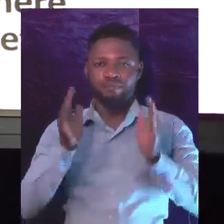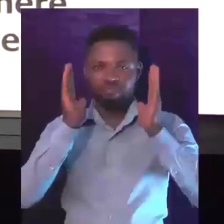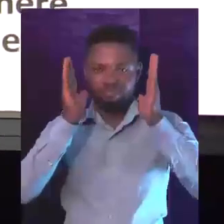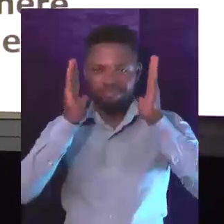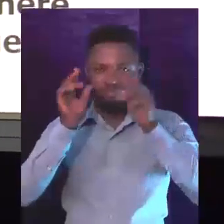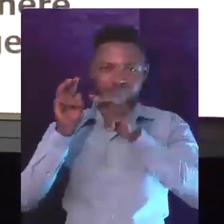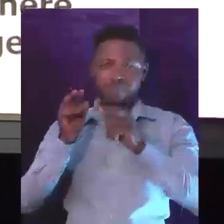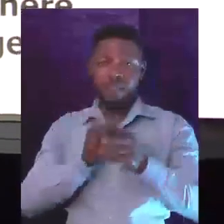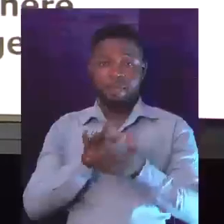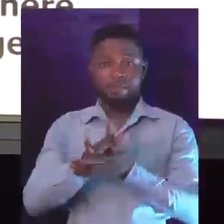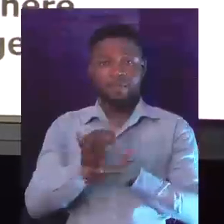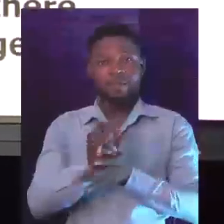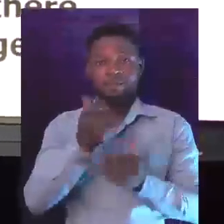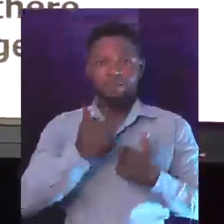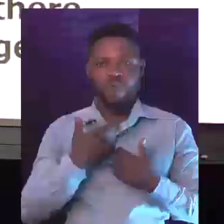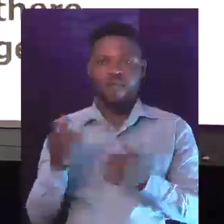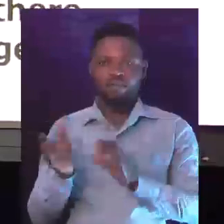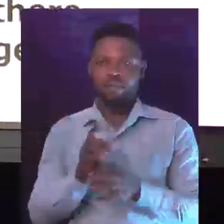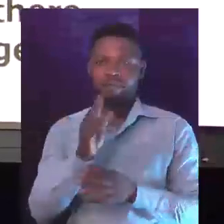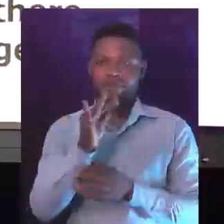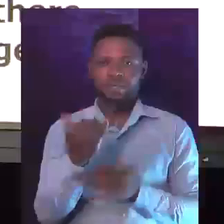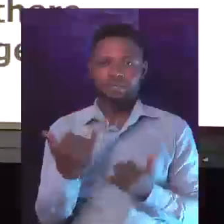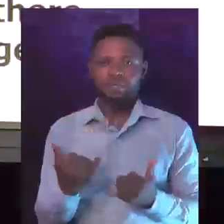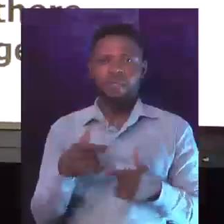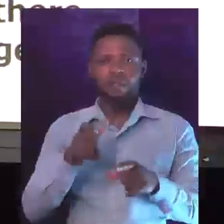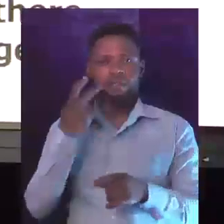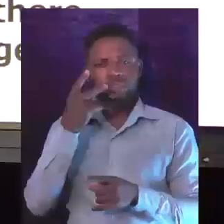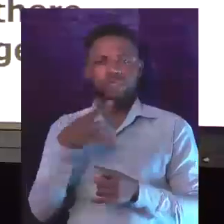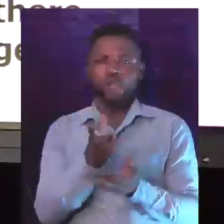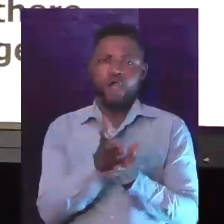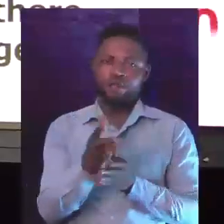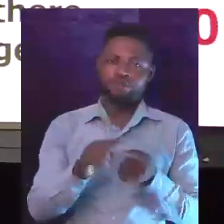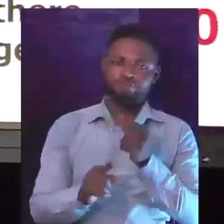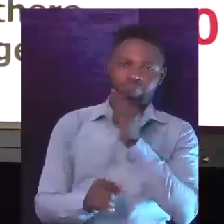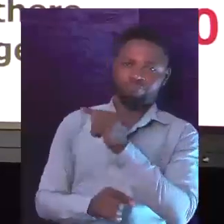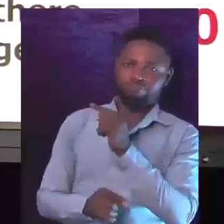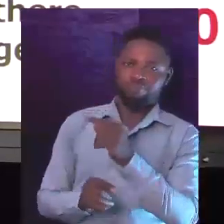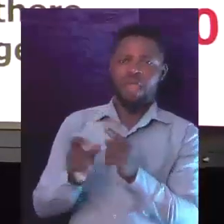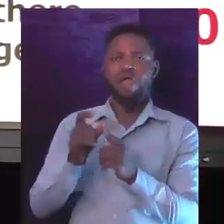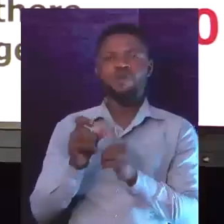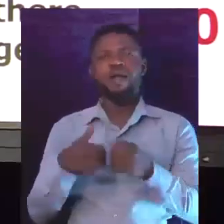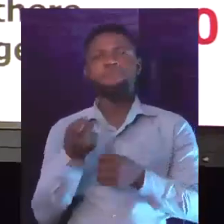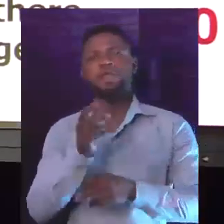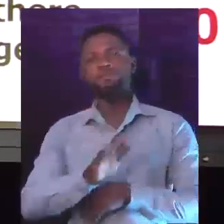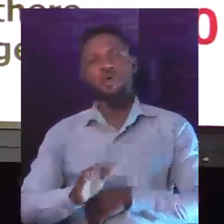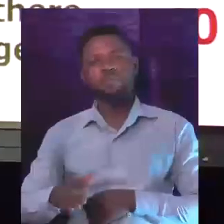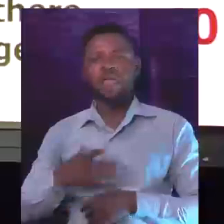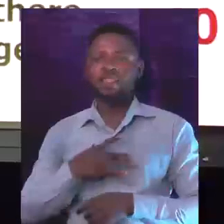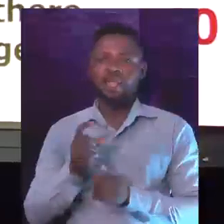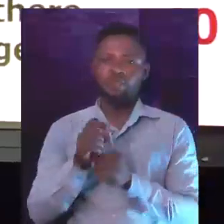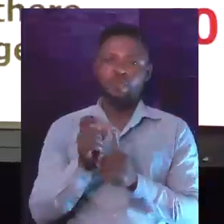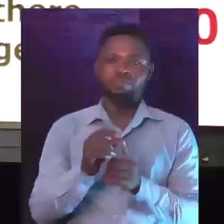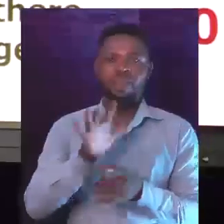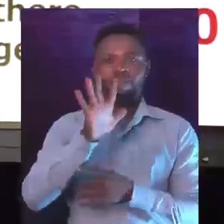Alrighty then, eyes on me. I believe that you are done by now. Let's now say the correction to this. Rice, how many